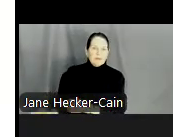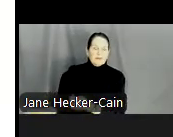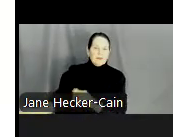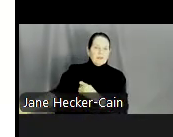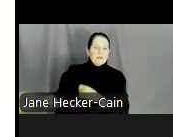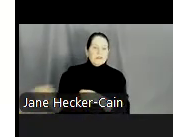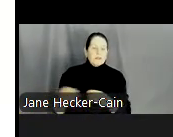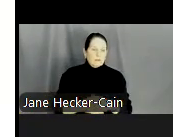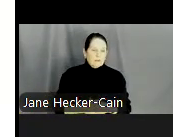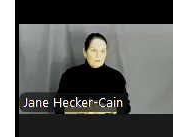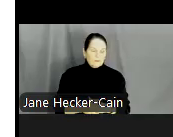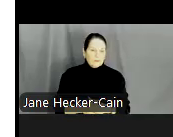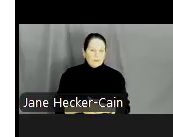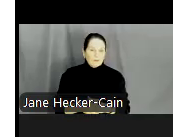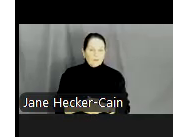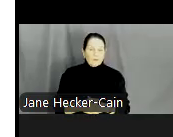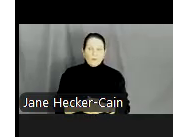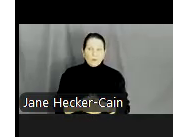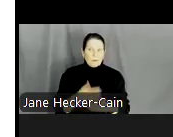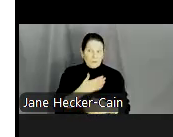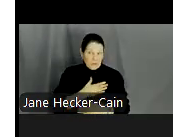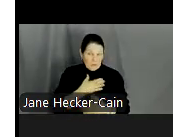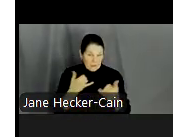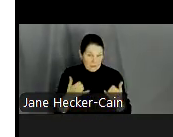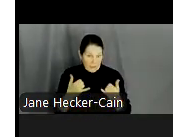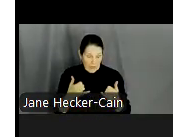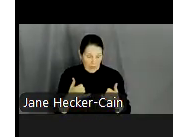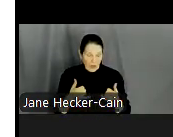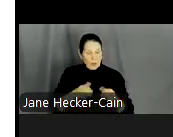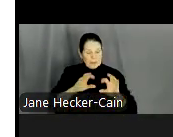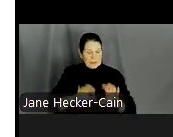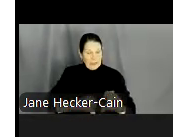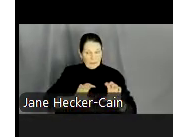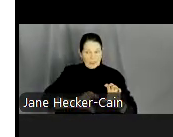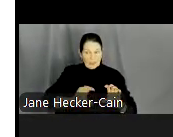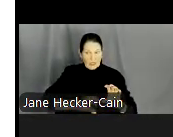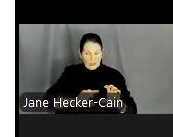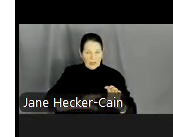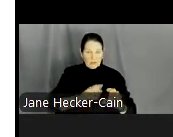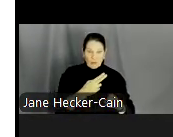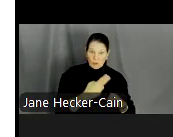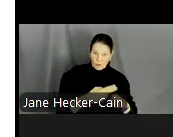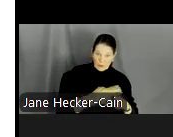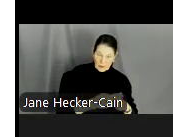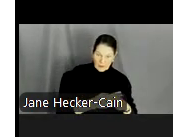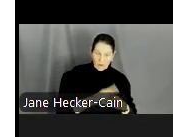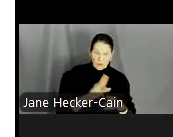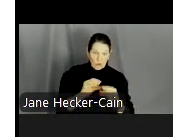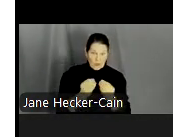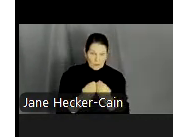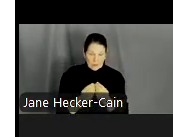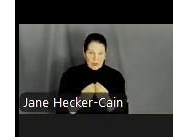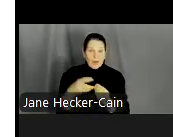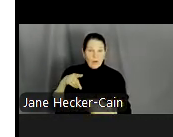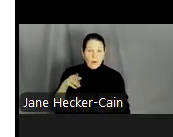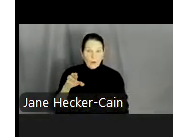So as we're starting, if you would just share in the chat your name, your organization, and your pronouns so we